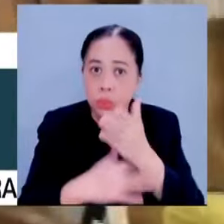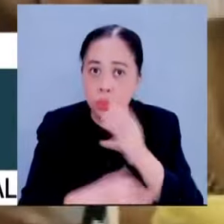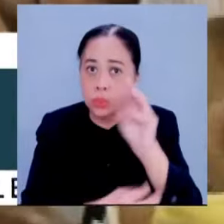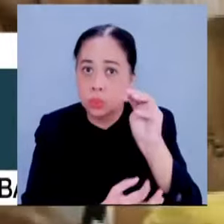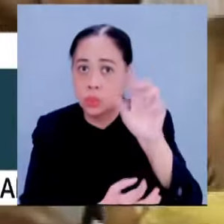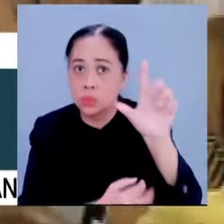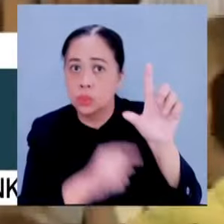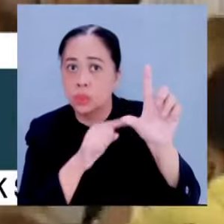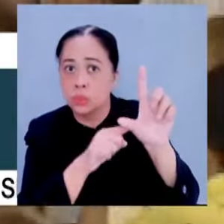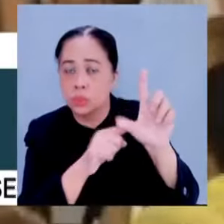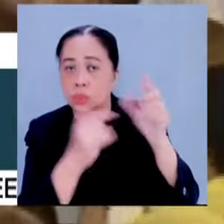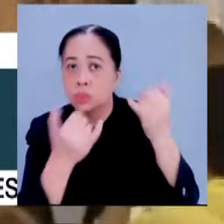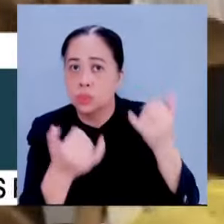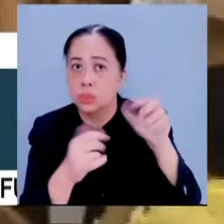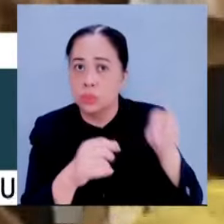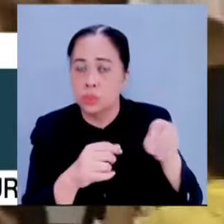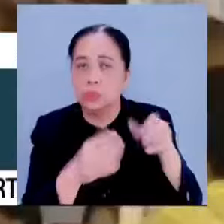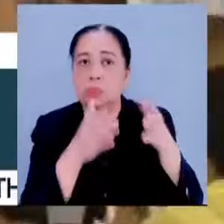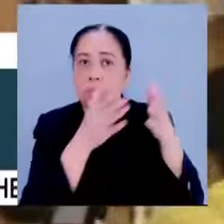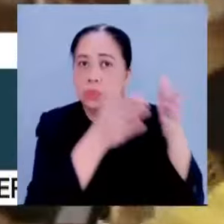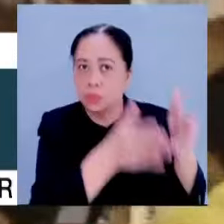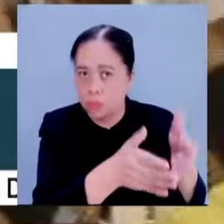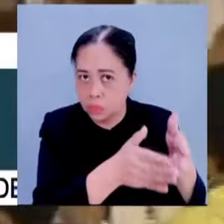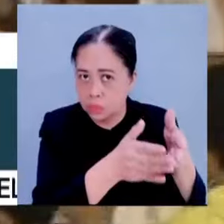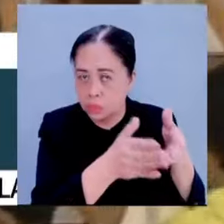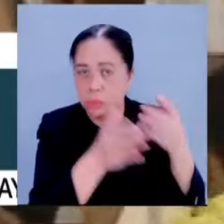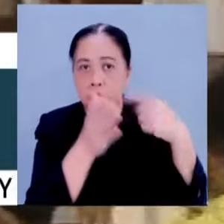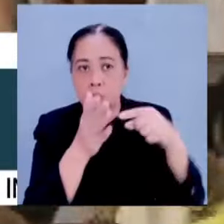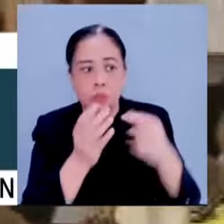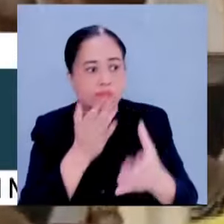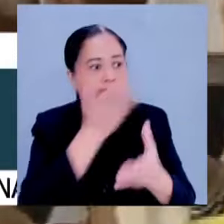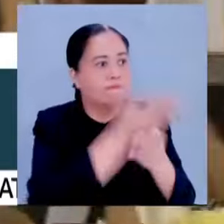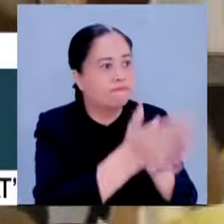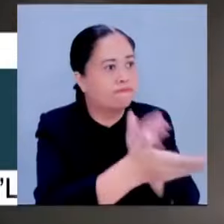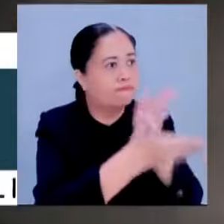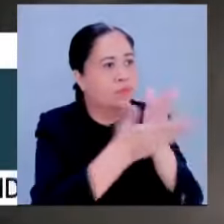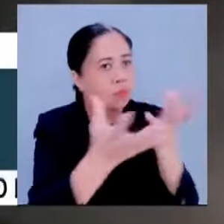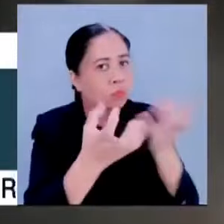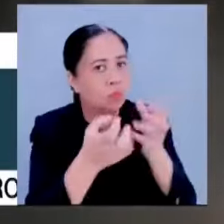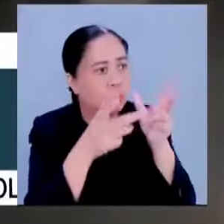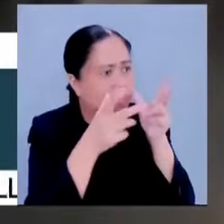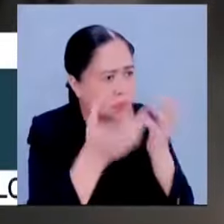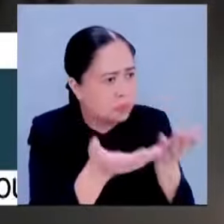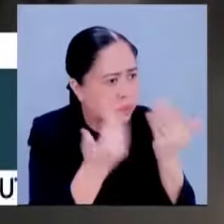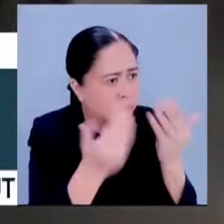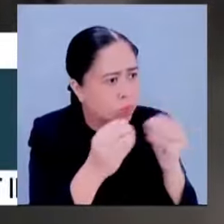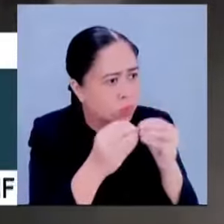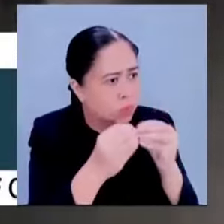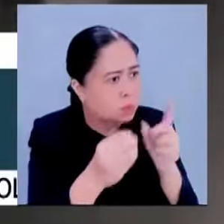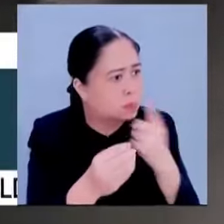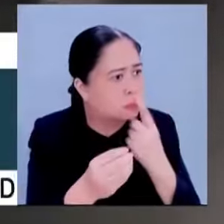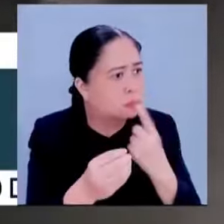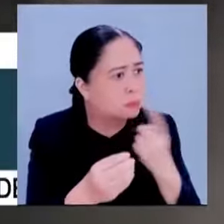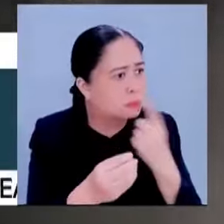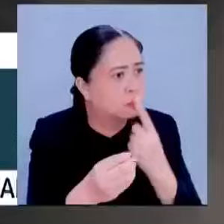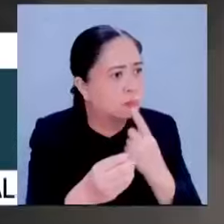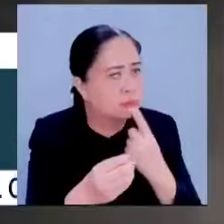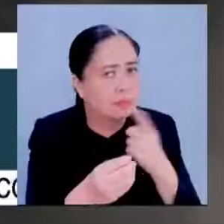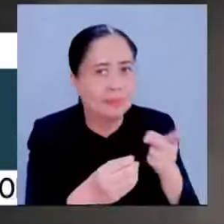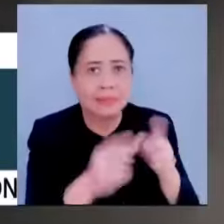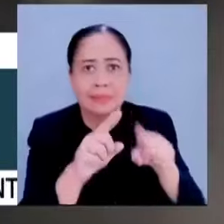that is now the platform. We are reaching out. We want to listen more to the masses because these